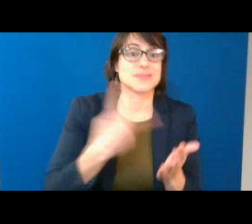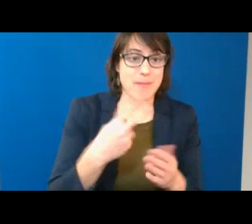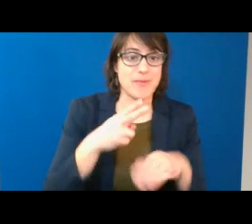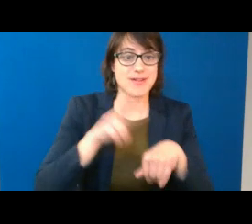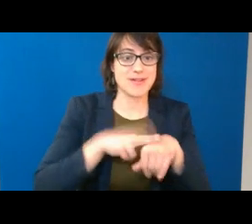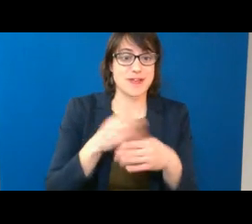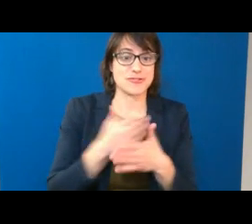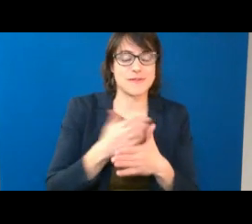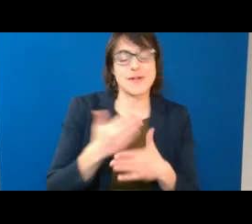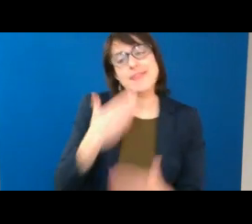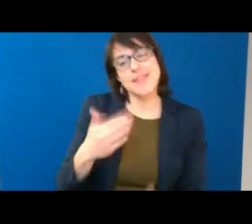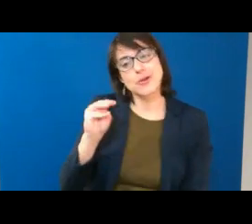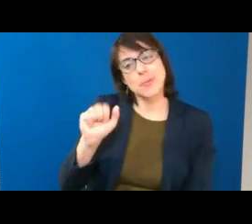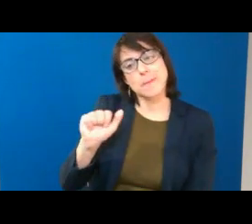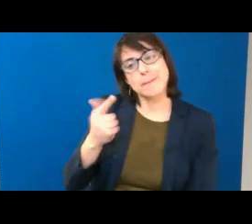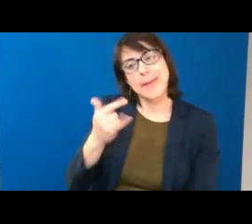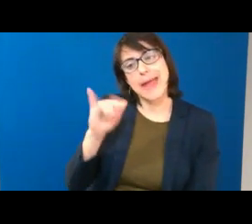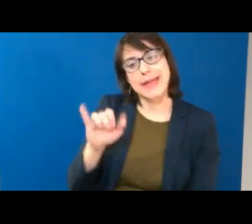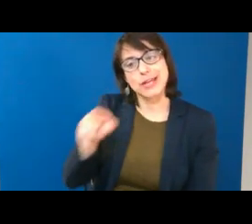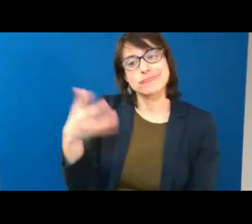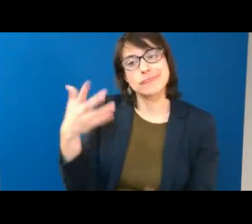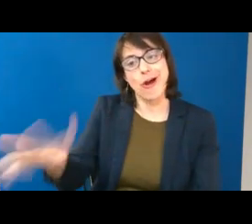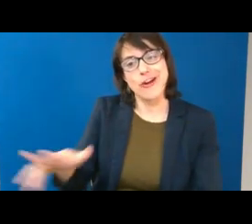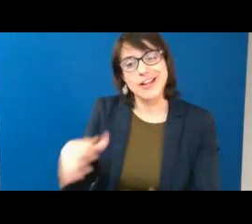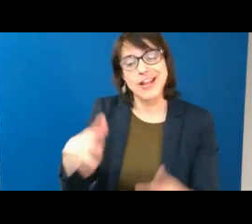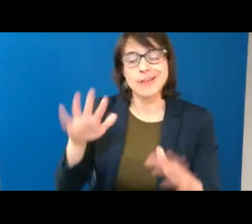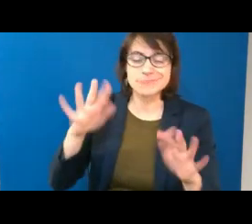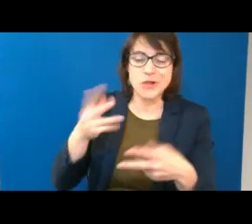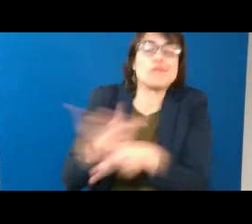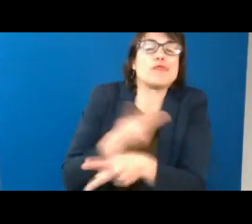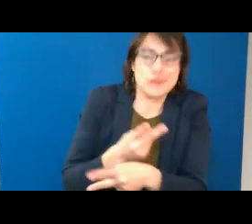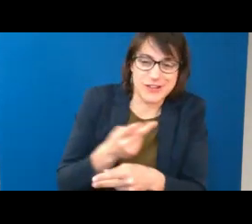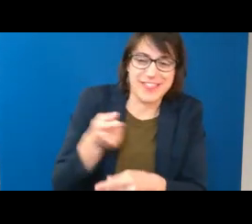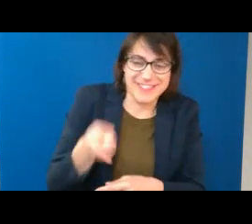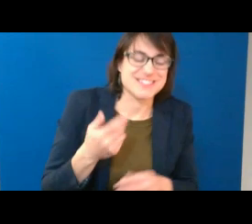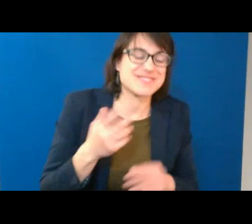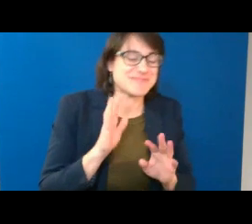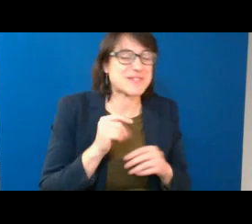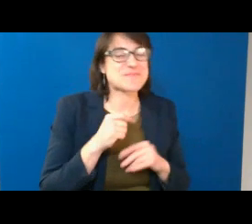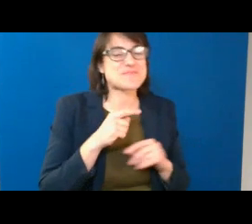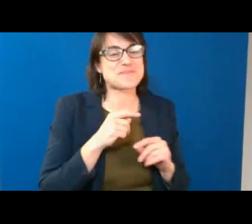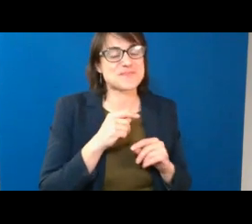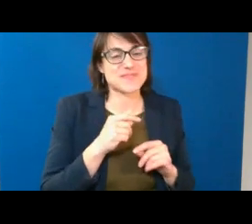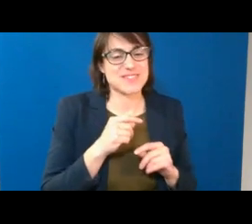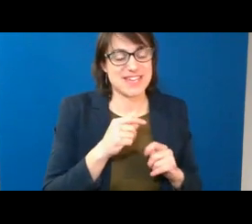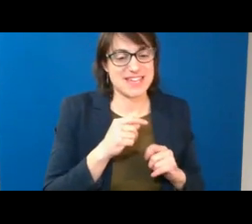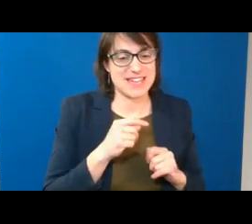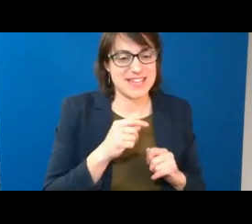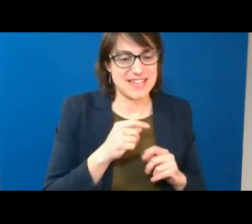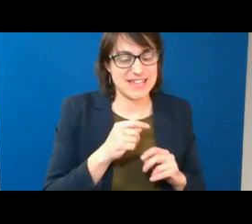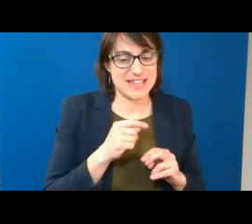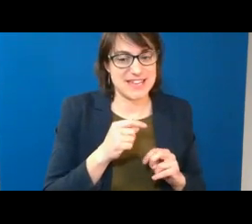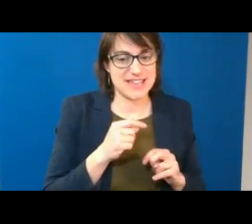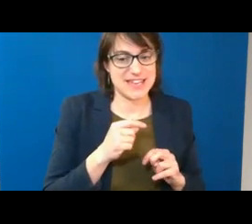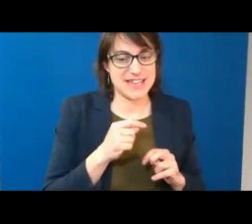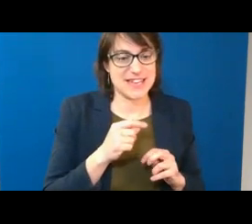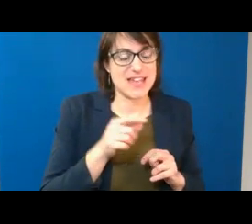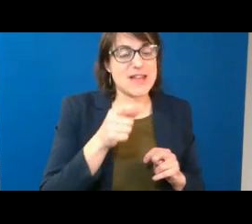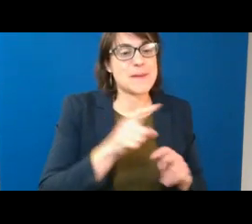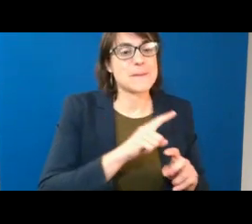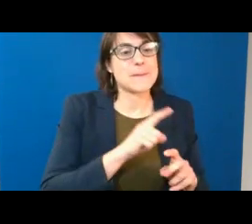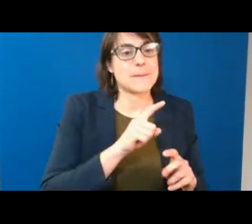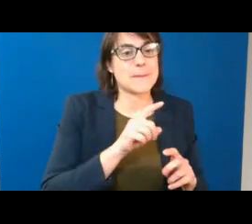as exciting as it is. But in addition to that, we have a very low recycling rate in Miami-Dade County,